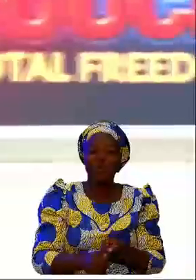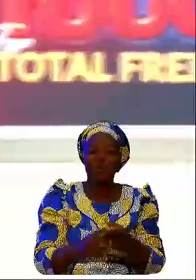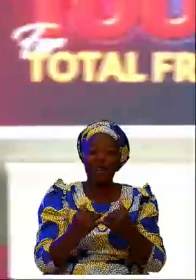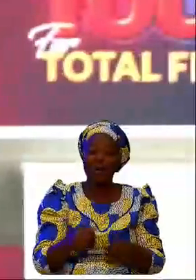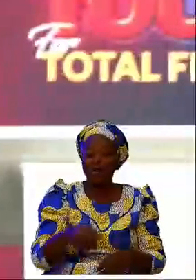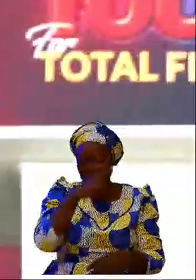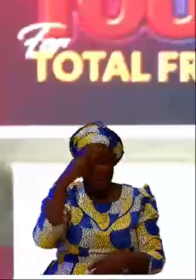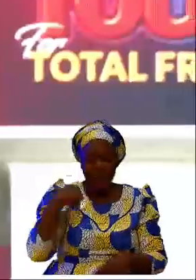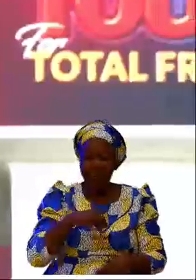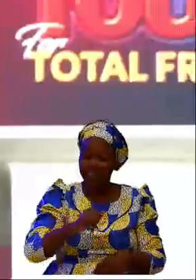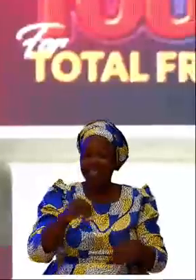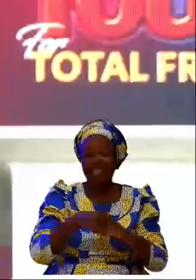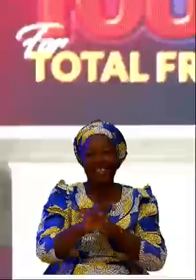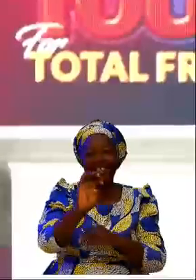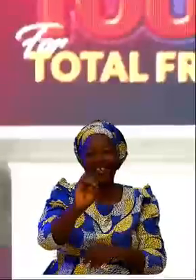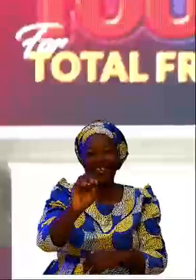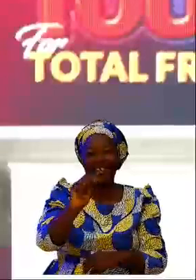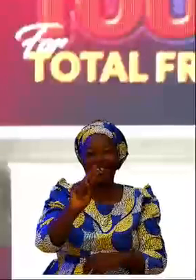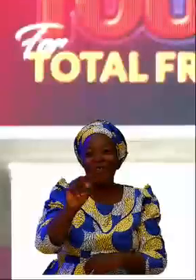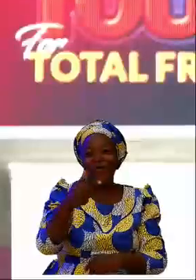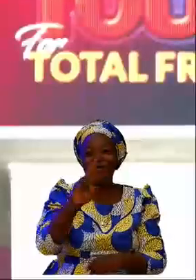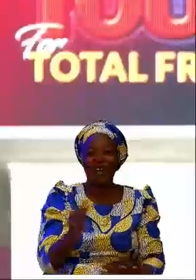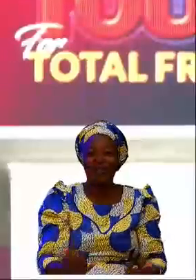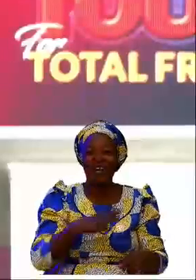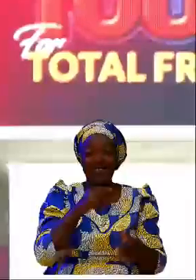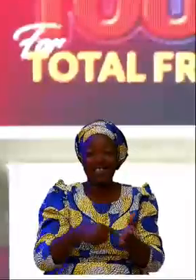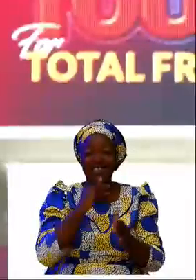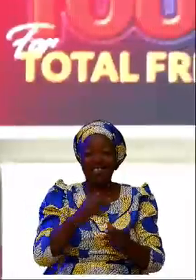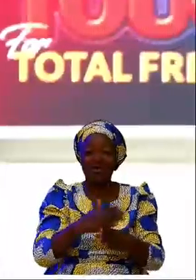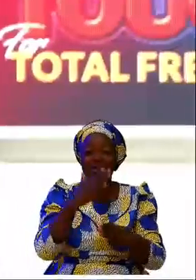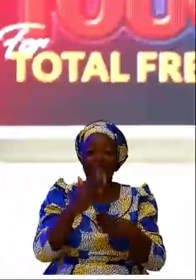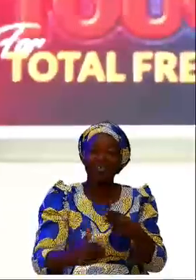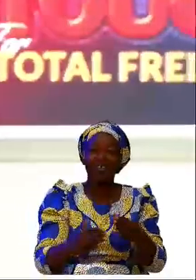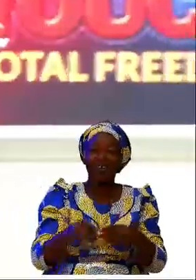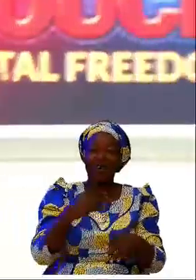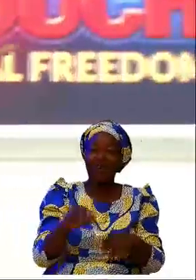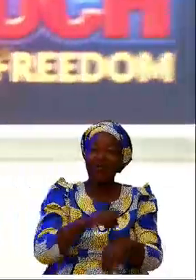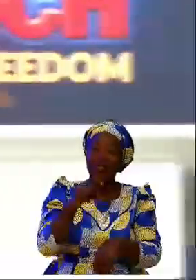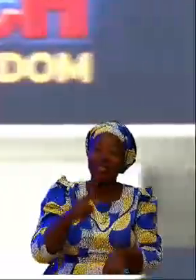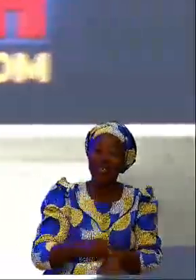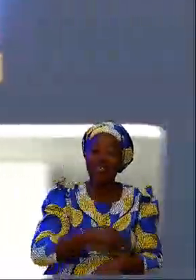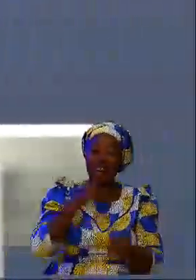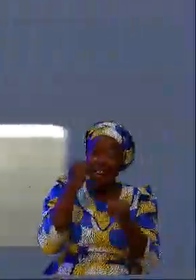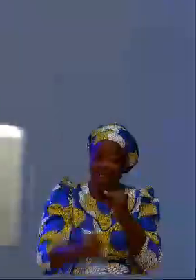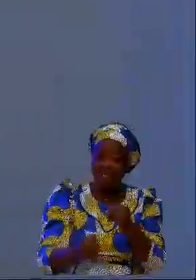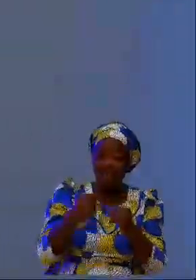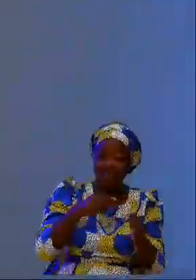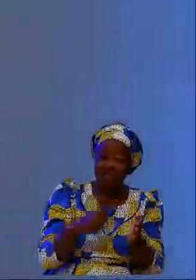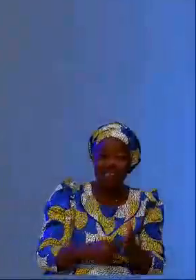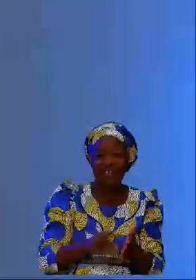Let me come back. We're still in Enugu now. And this is the